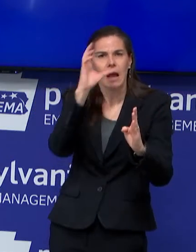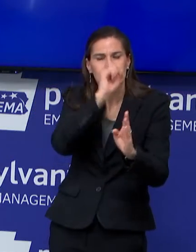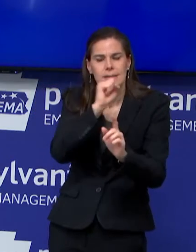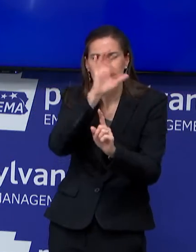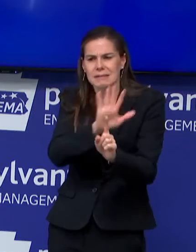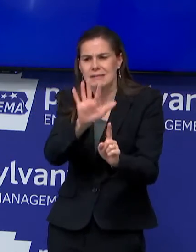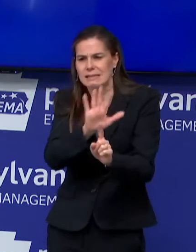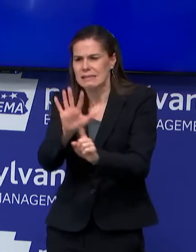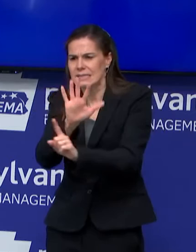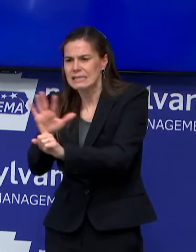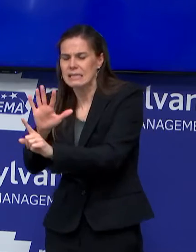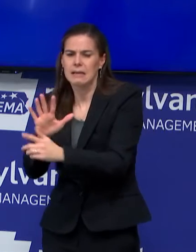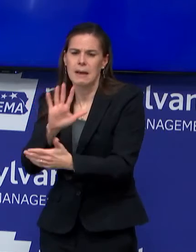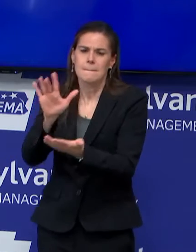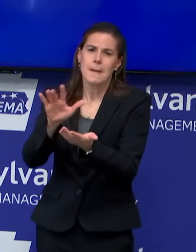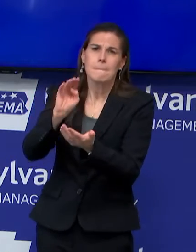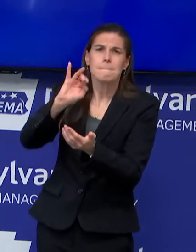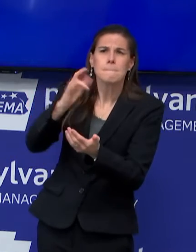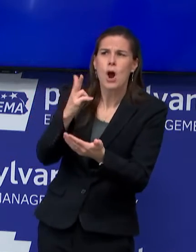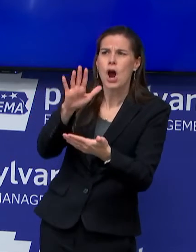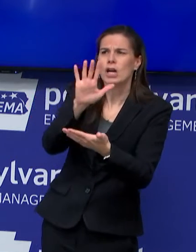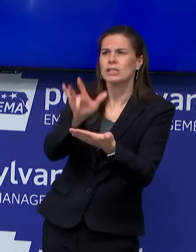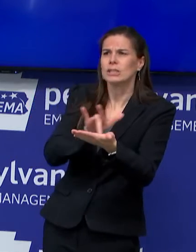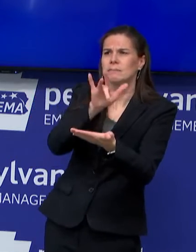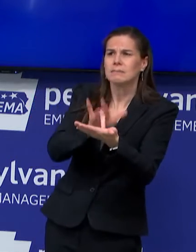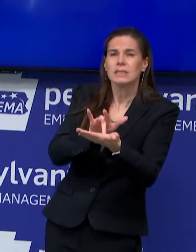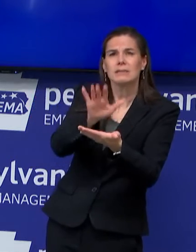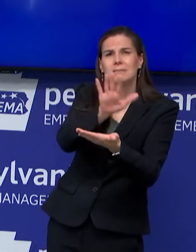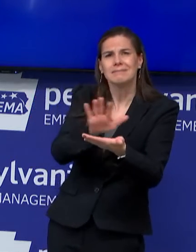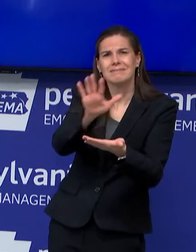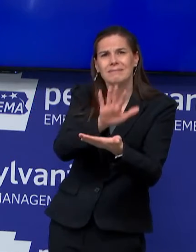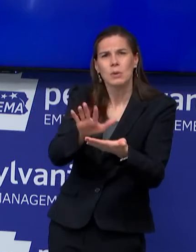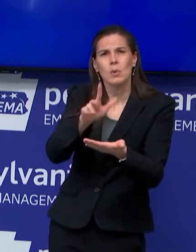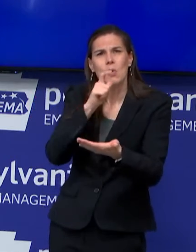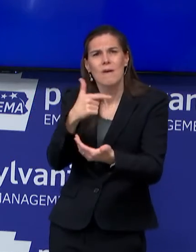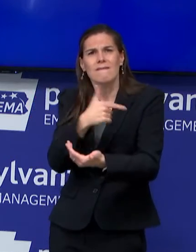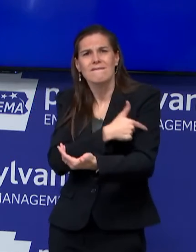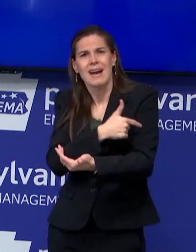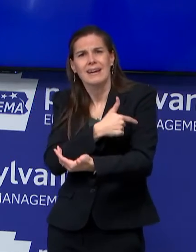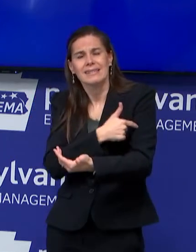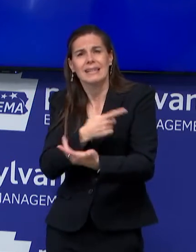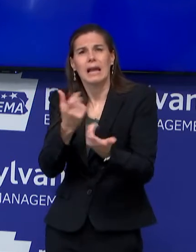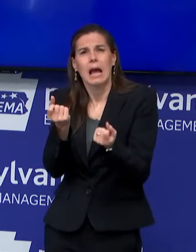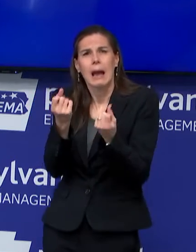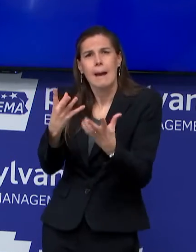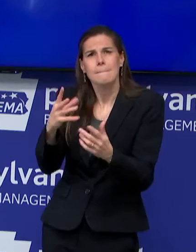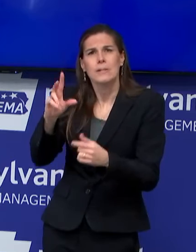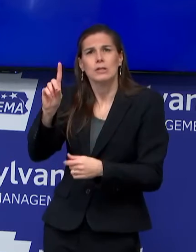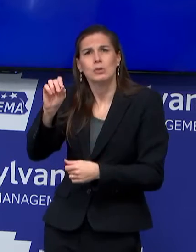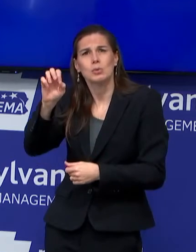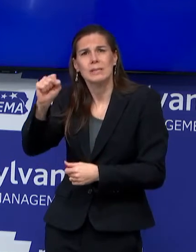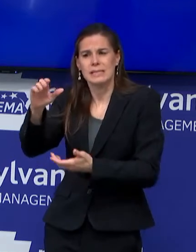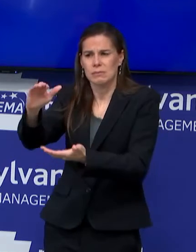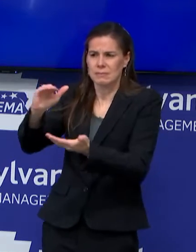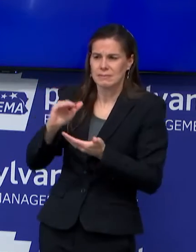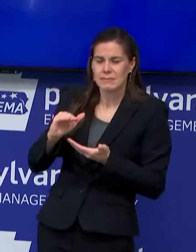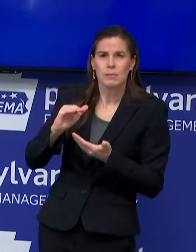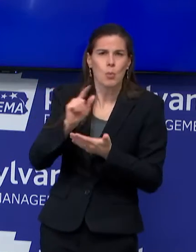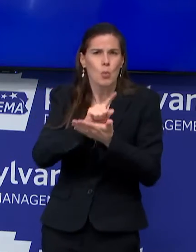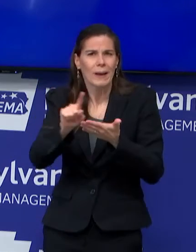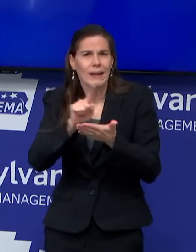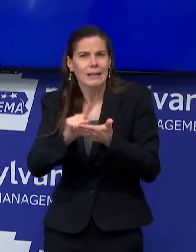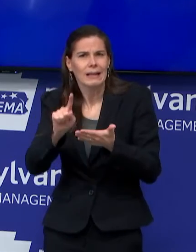say, okay, maybe by the middle of March, based on who has been vaccinated and how many doses we're getting on a